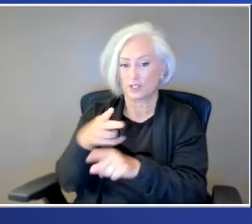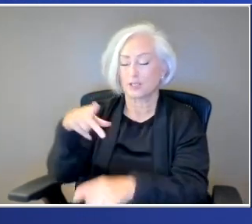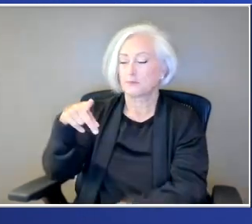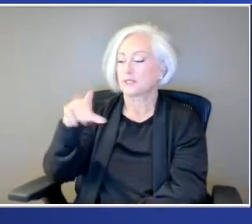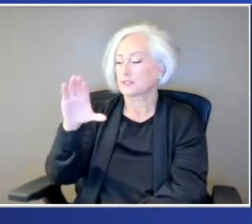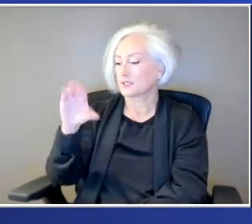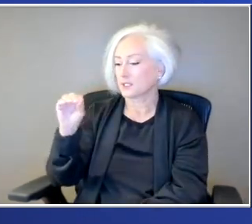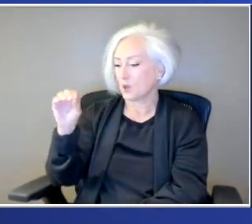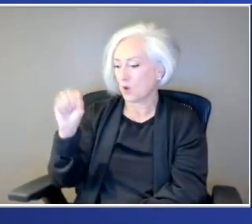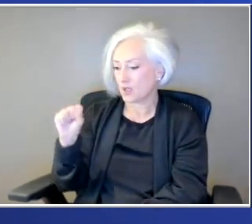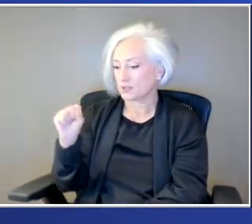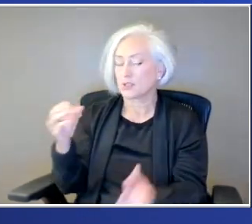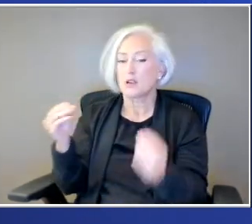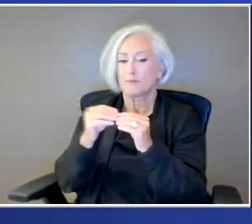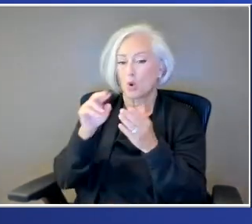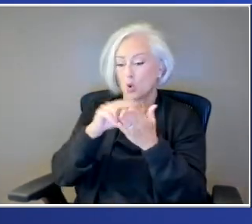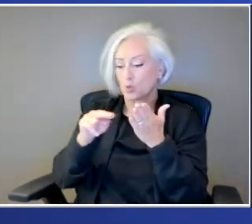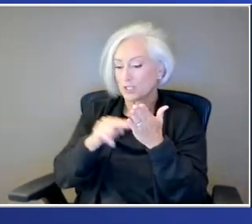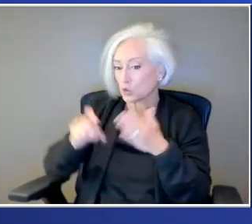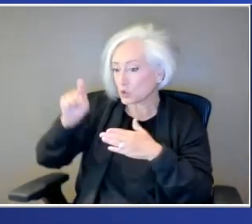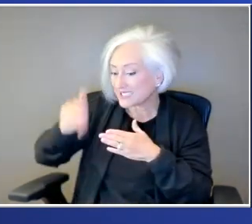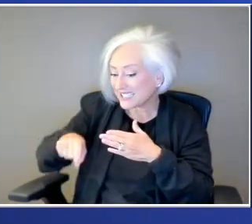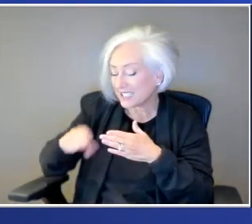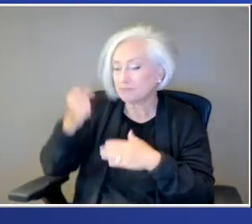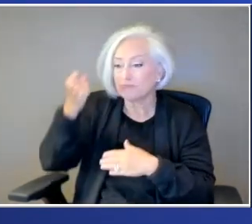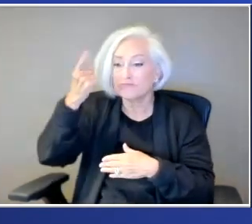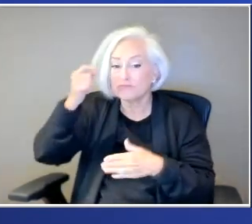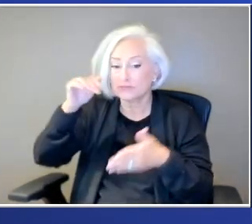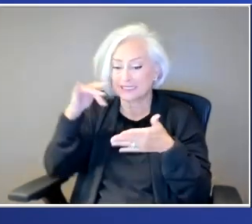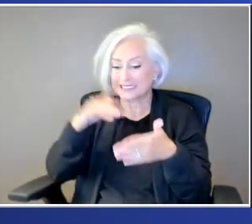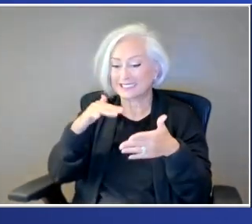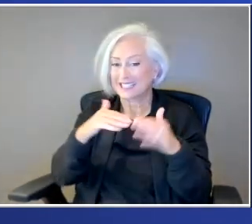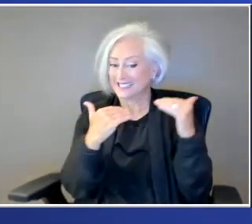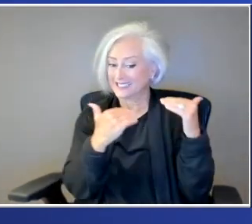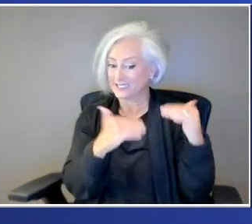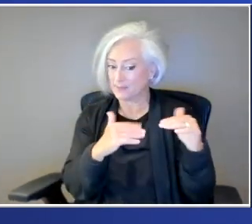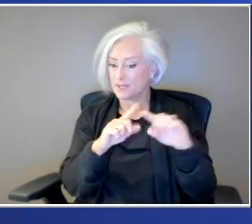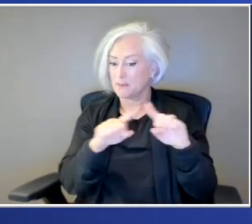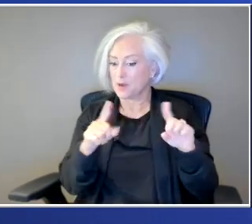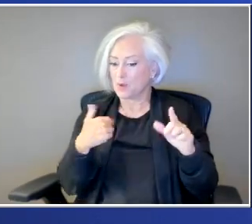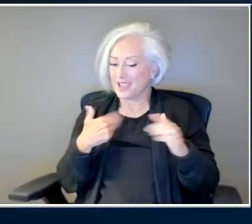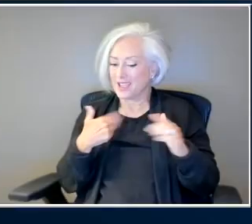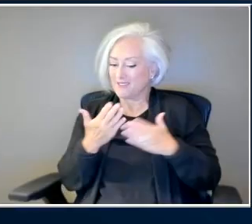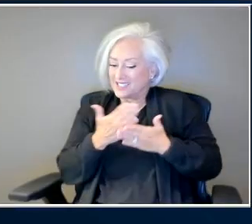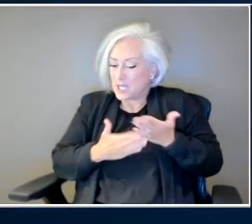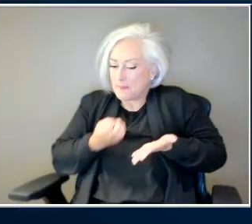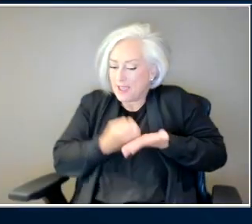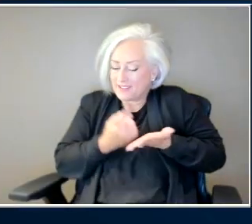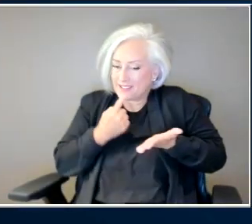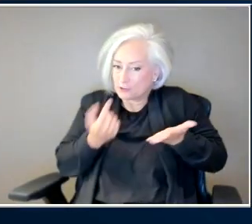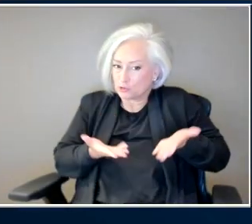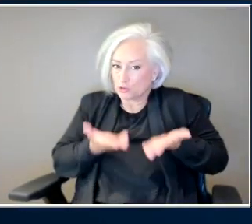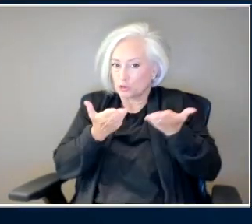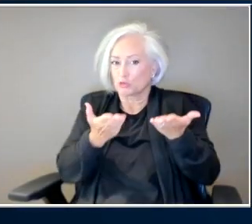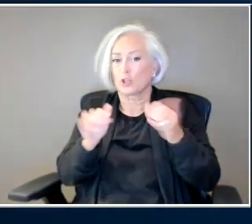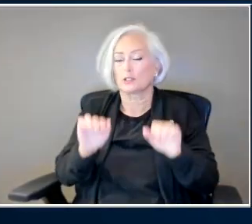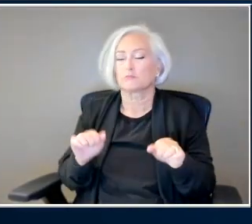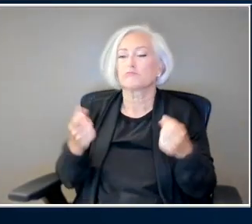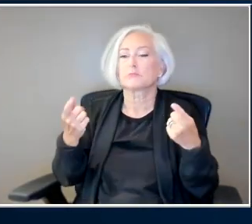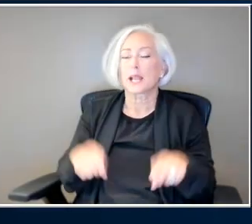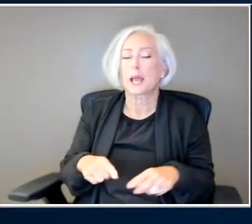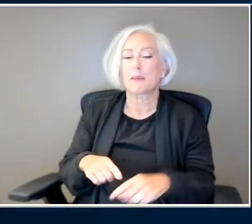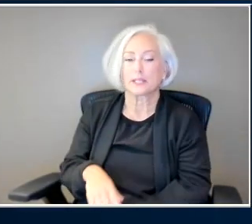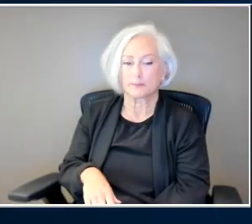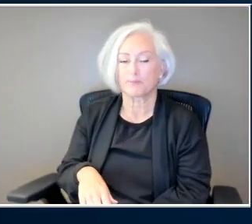More research is needed. The studies are limited, but there is preliminary evidence suggesting that. Yan Liang wants to know, we know that